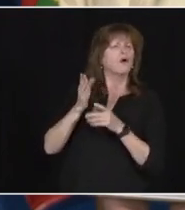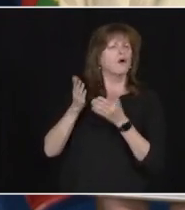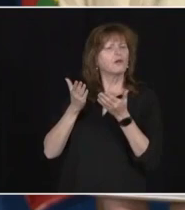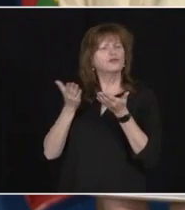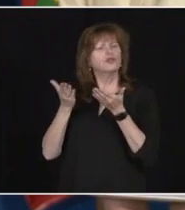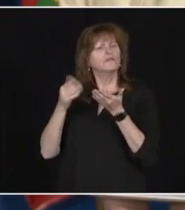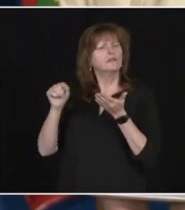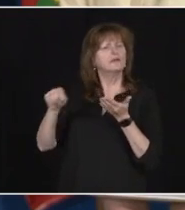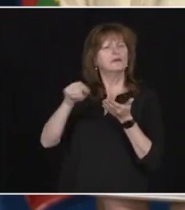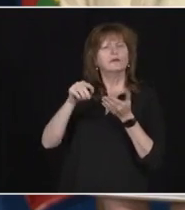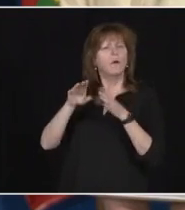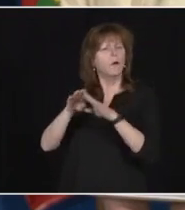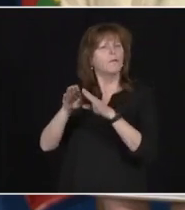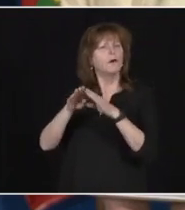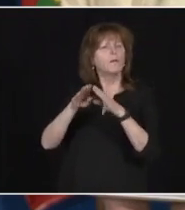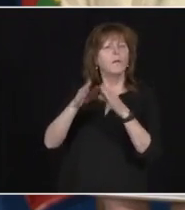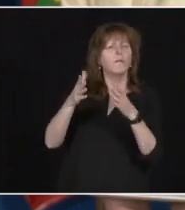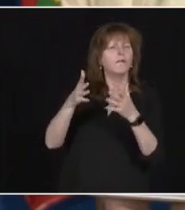specifically,